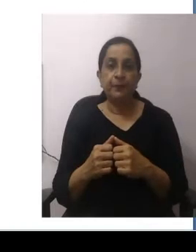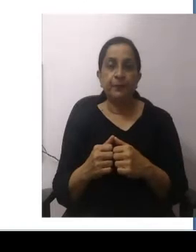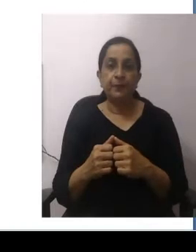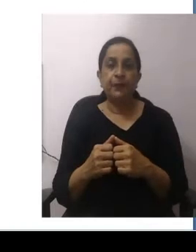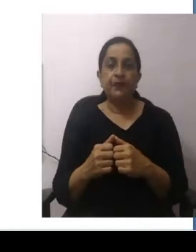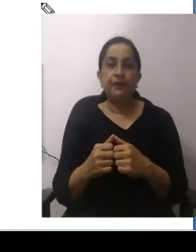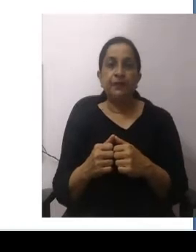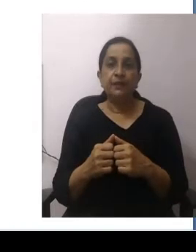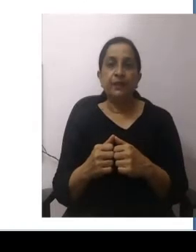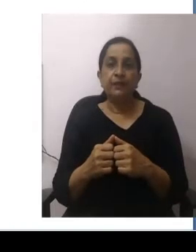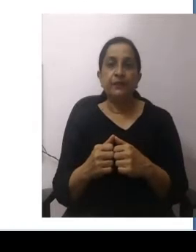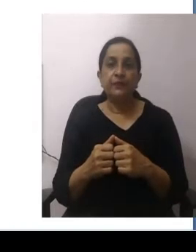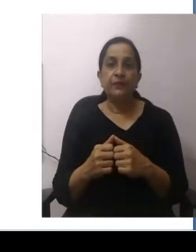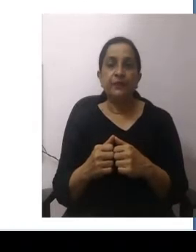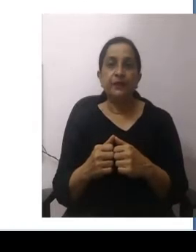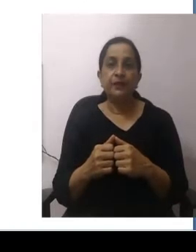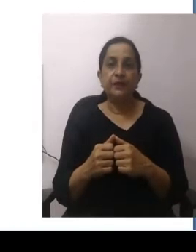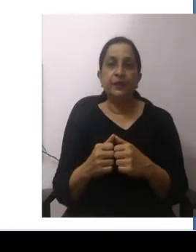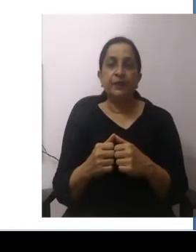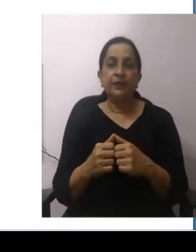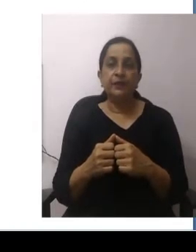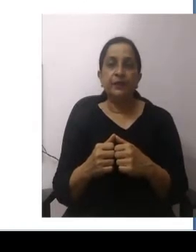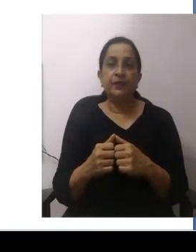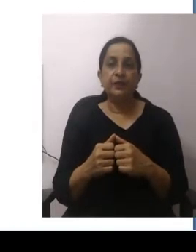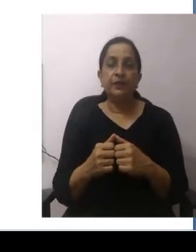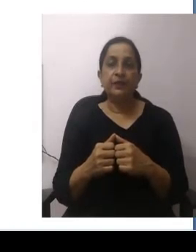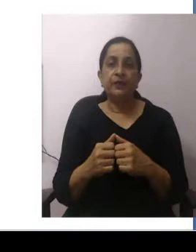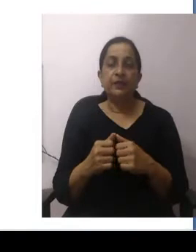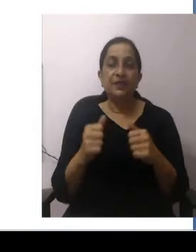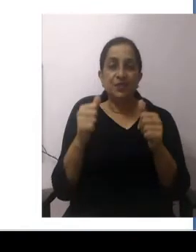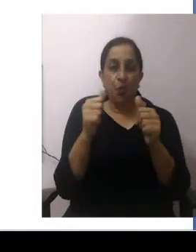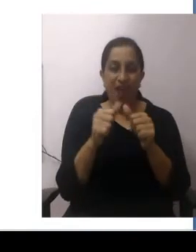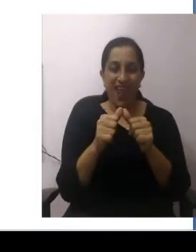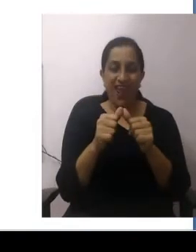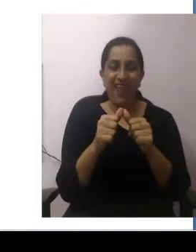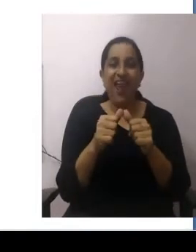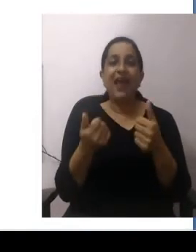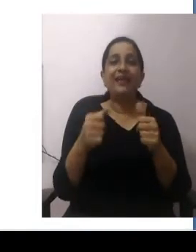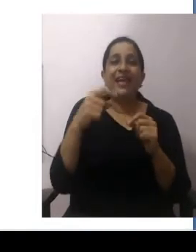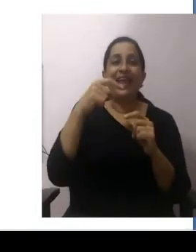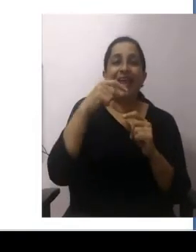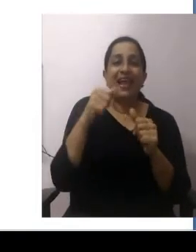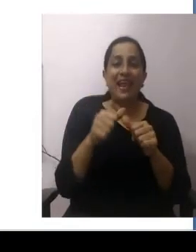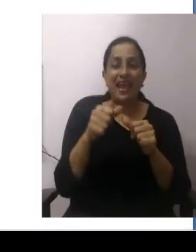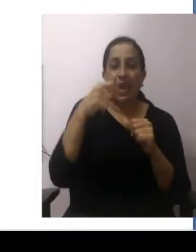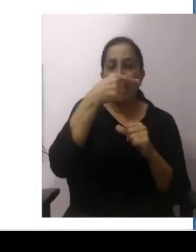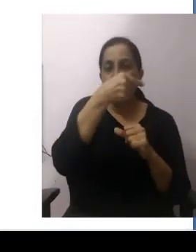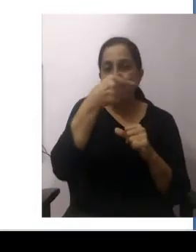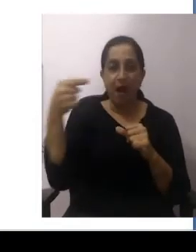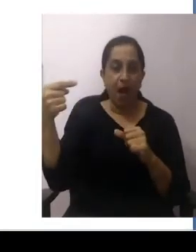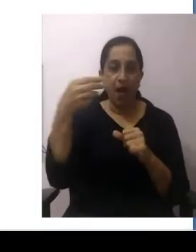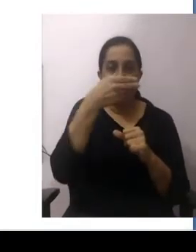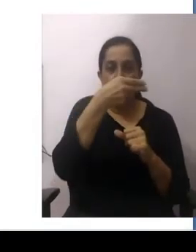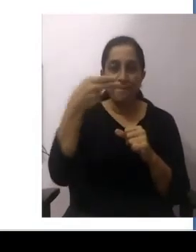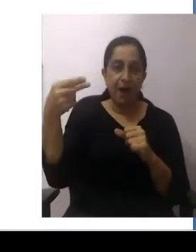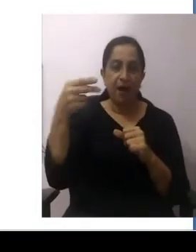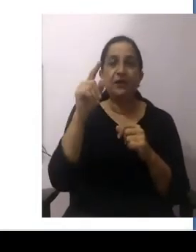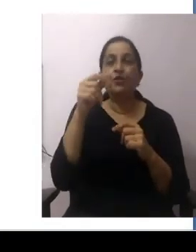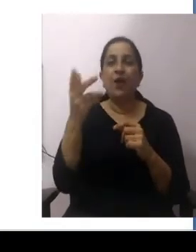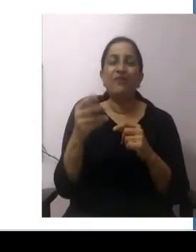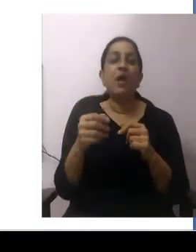it will be like they will give you A bar, A and B, two vectors, and then find the product of A bar and B